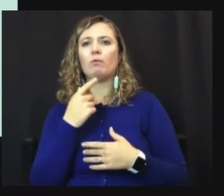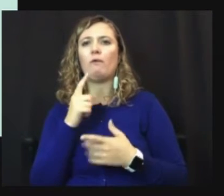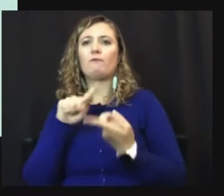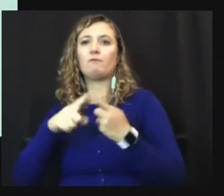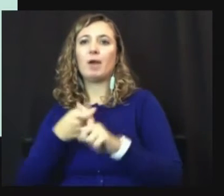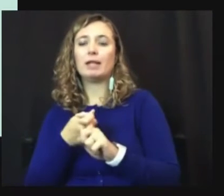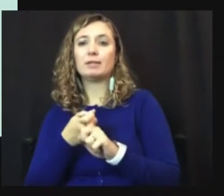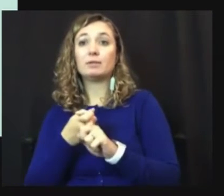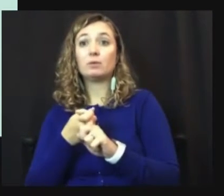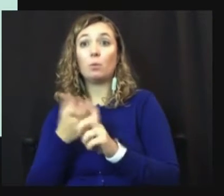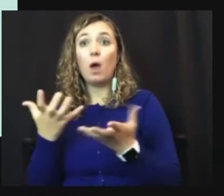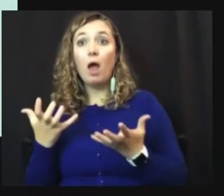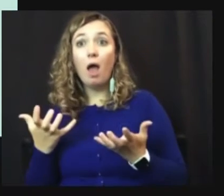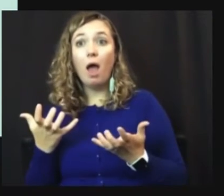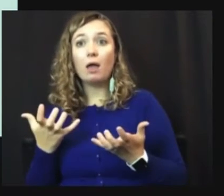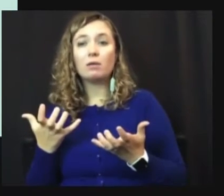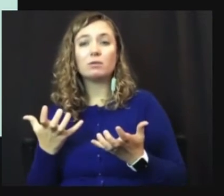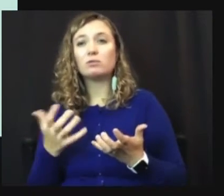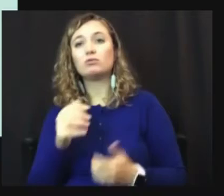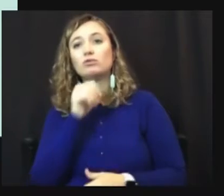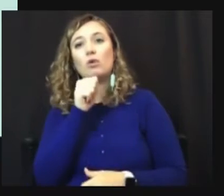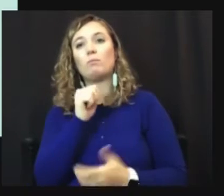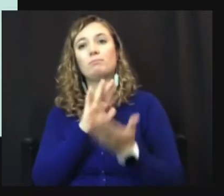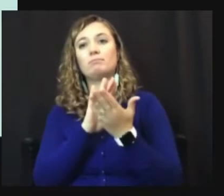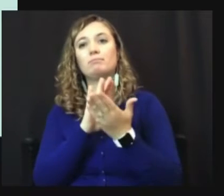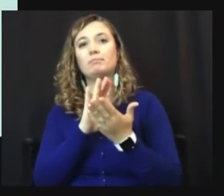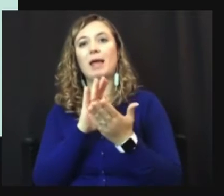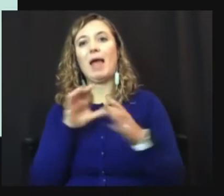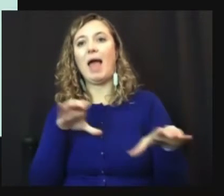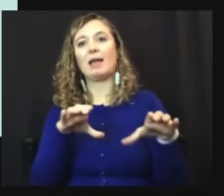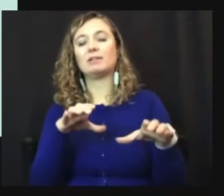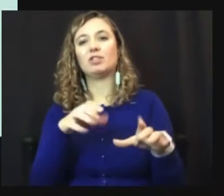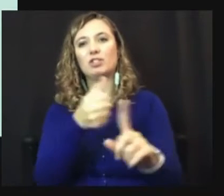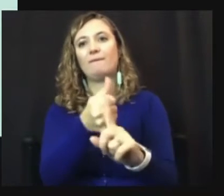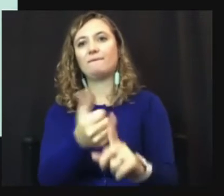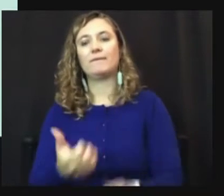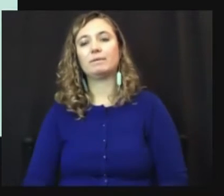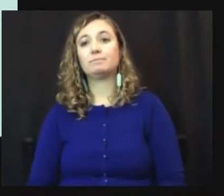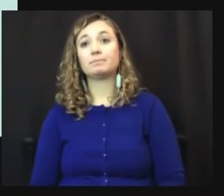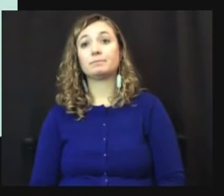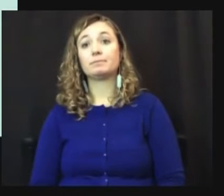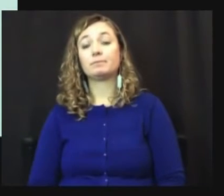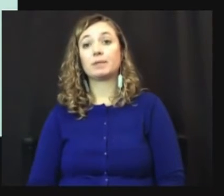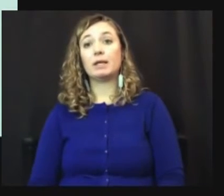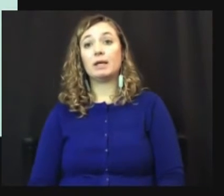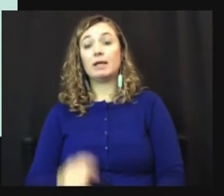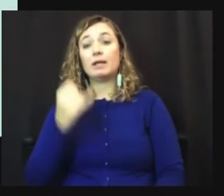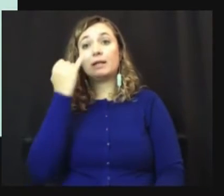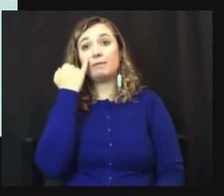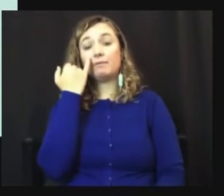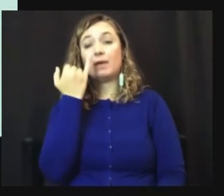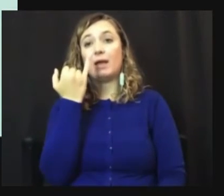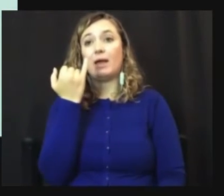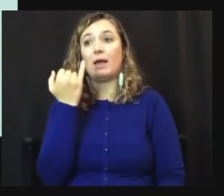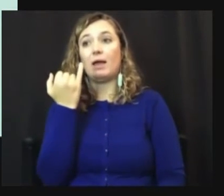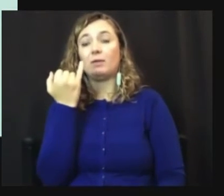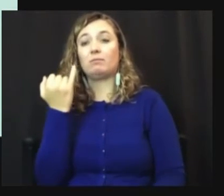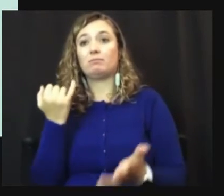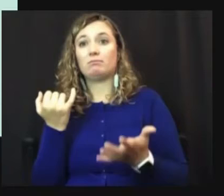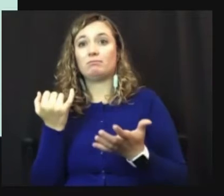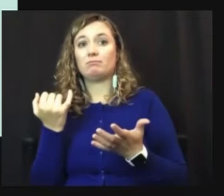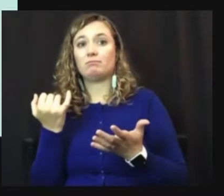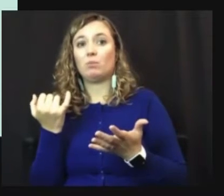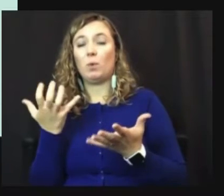And if I'm not myself and I'm making friends, then in order to keep my friends, I have to pretend to be someone that